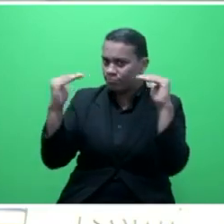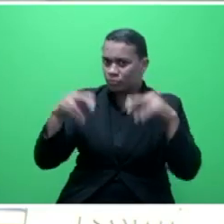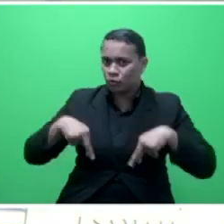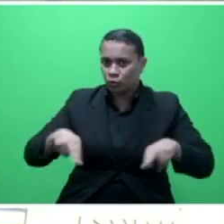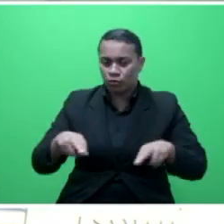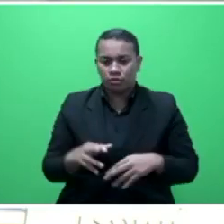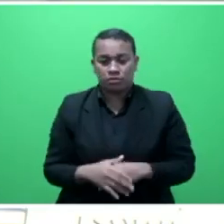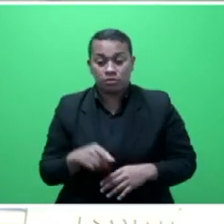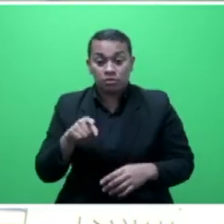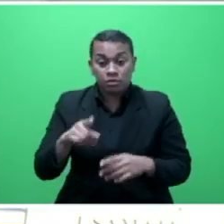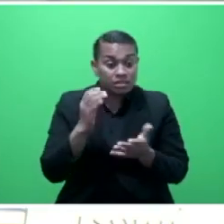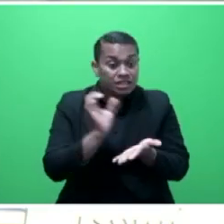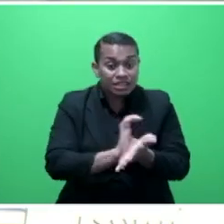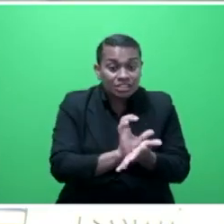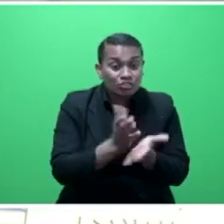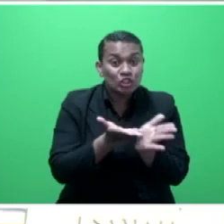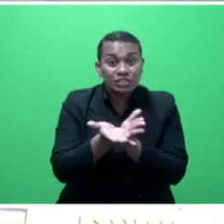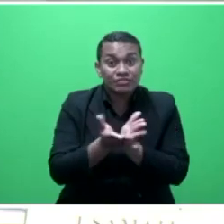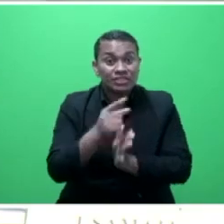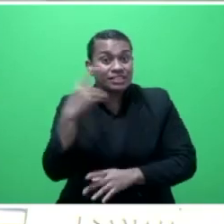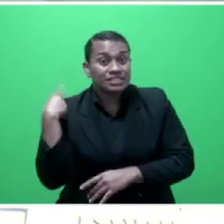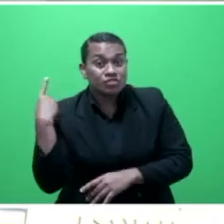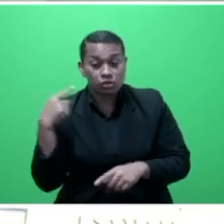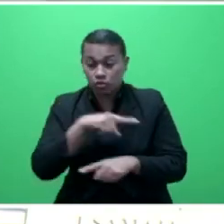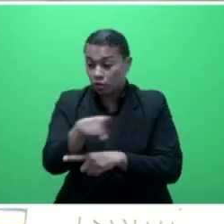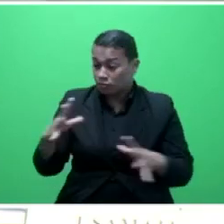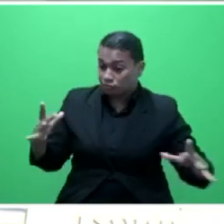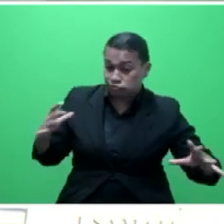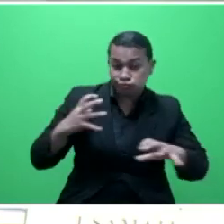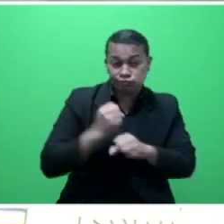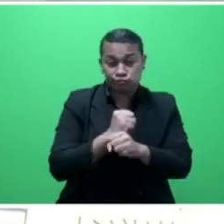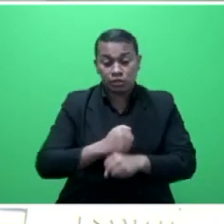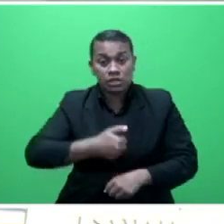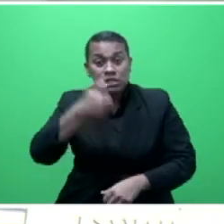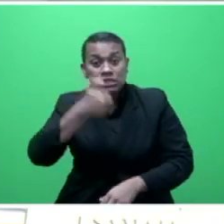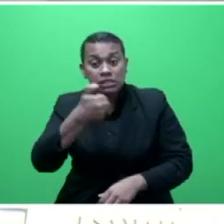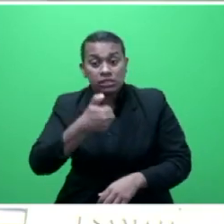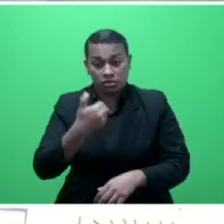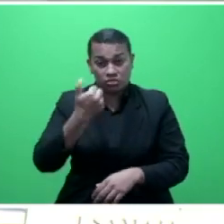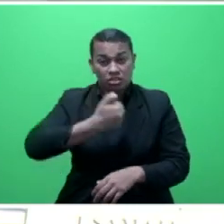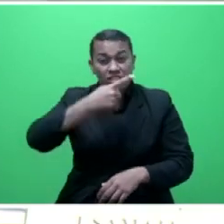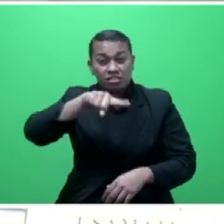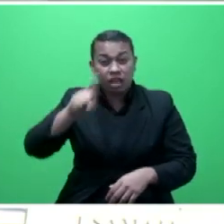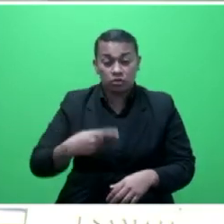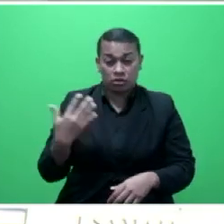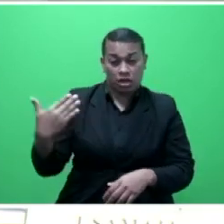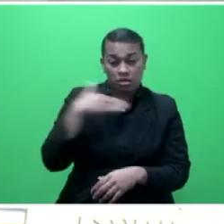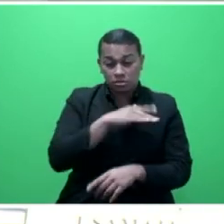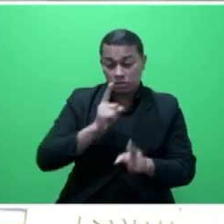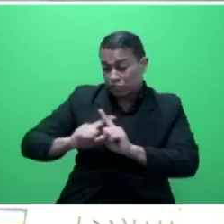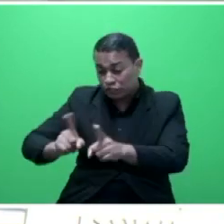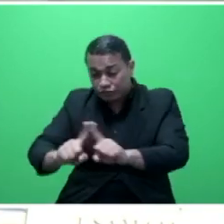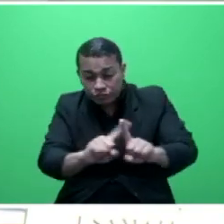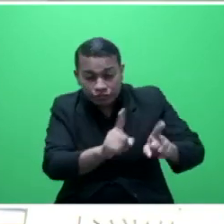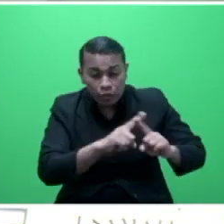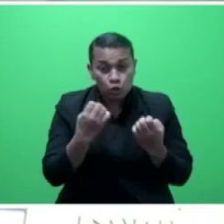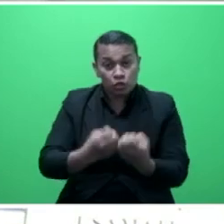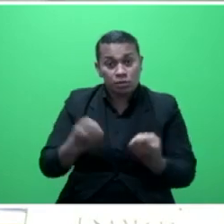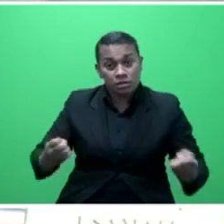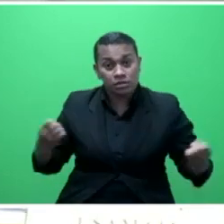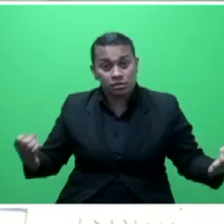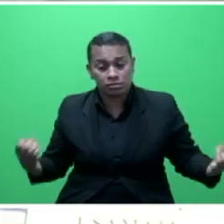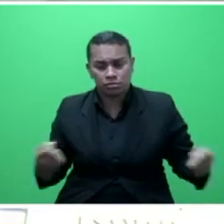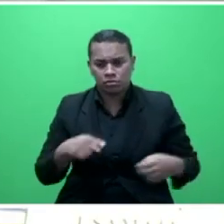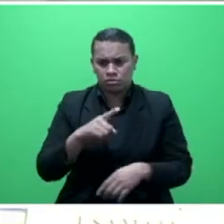customs duties on over 1,600 items, from toothbrushes to spectacle lenses, contact lenses, artificial eye